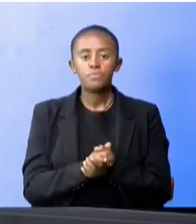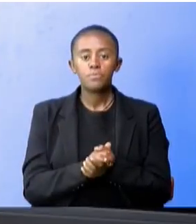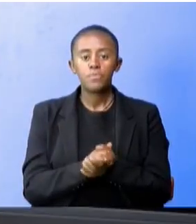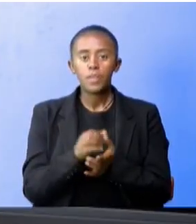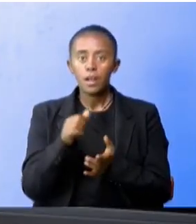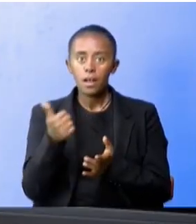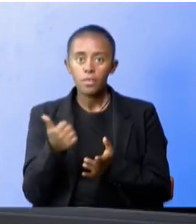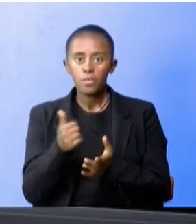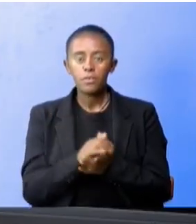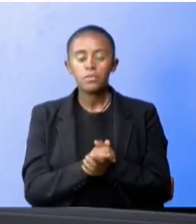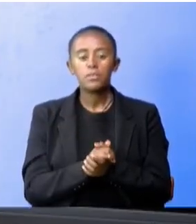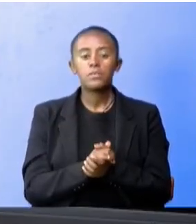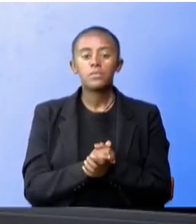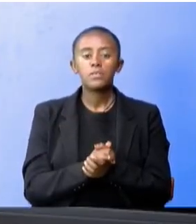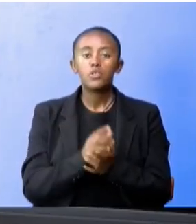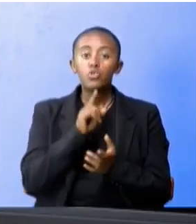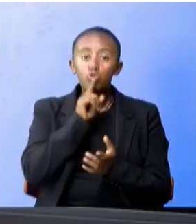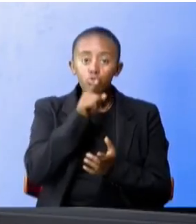Another, true,